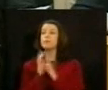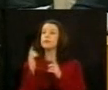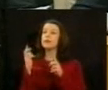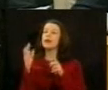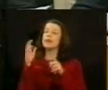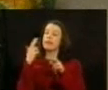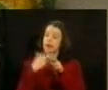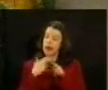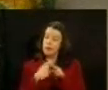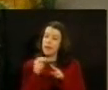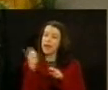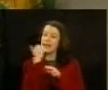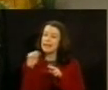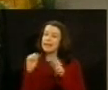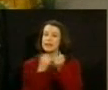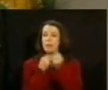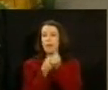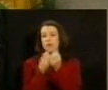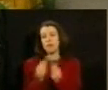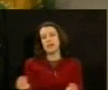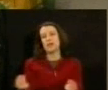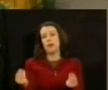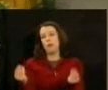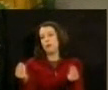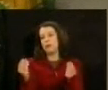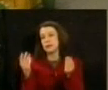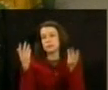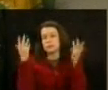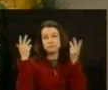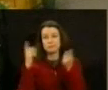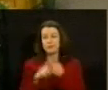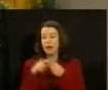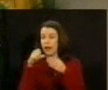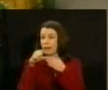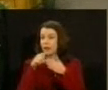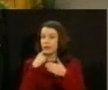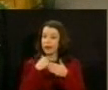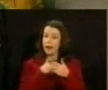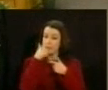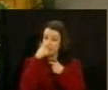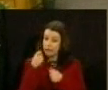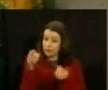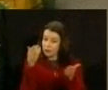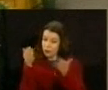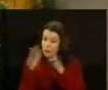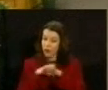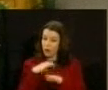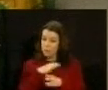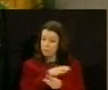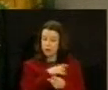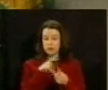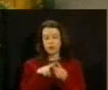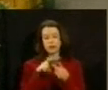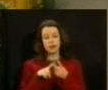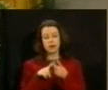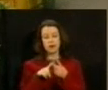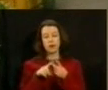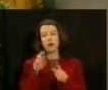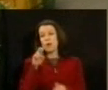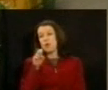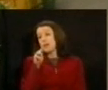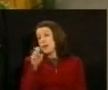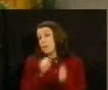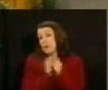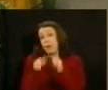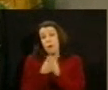and any supporting material, and that could be a letter saying I'm interested in serving on commission, or it could be a resume with all their